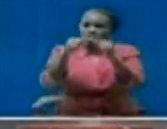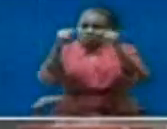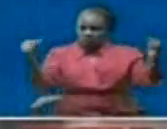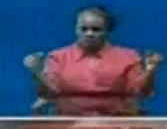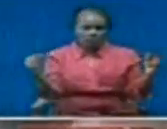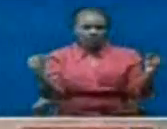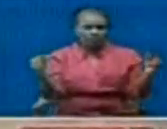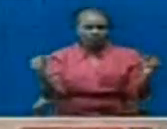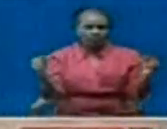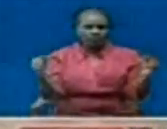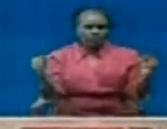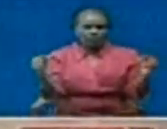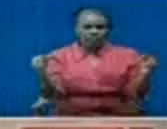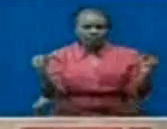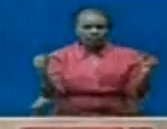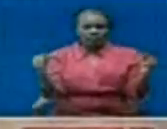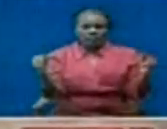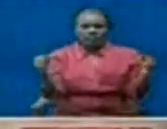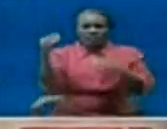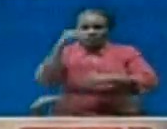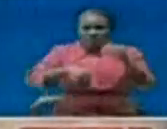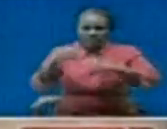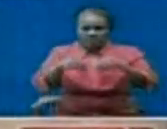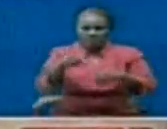opposition. And let's not forget, Gwada, he won 5.3 million votes.